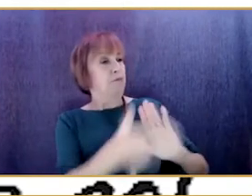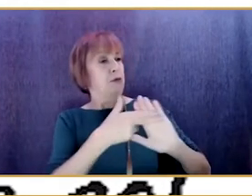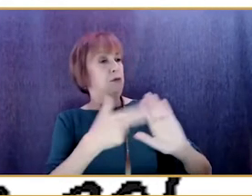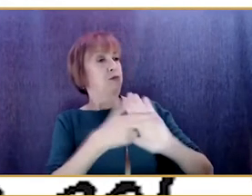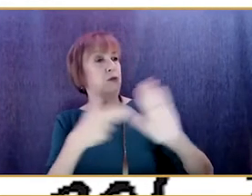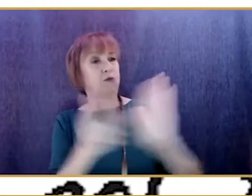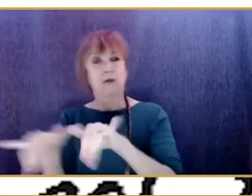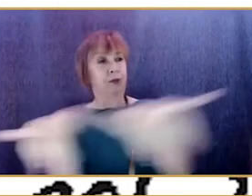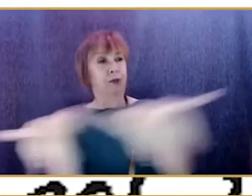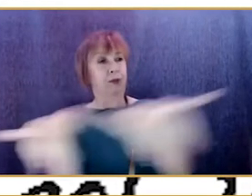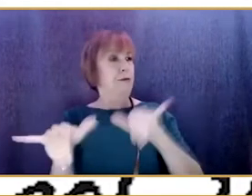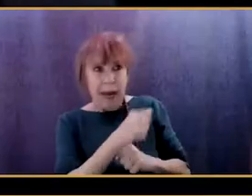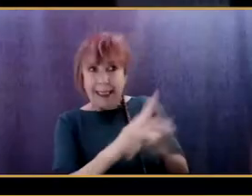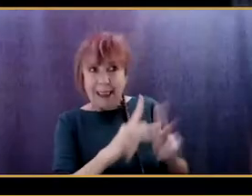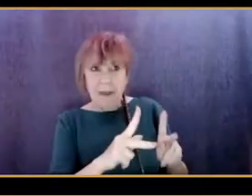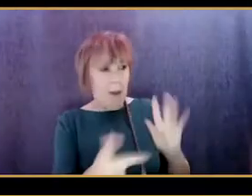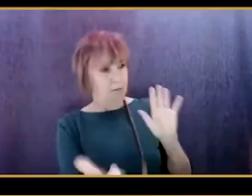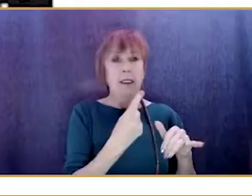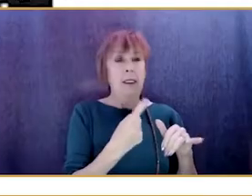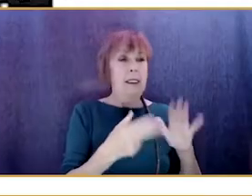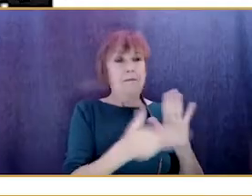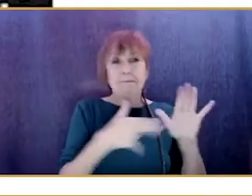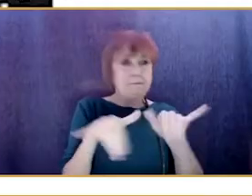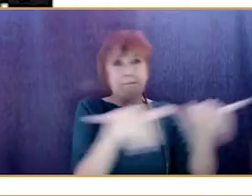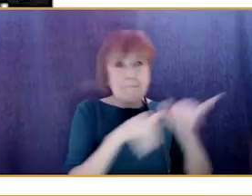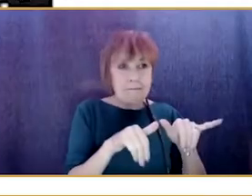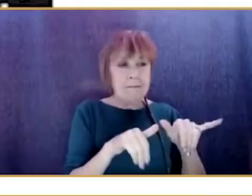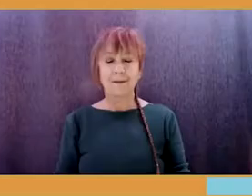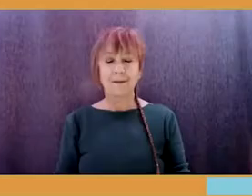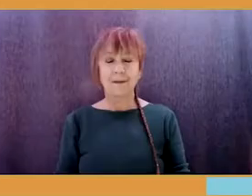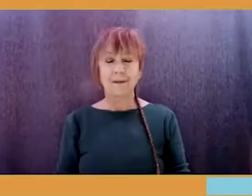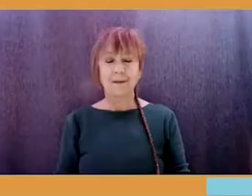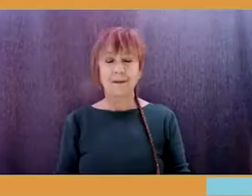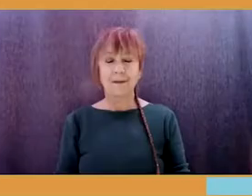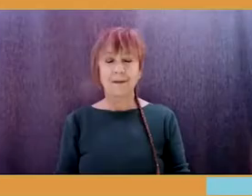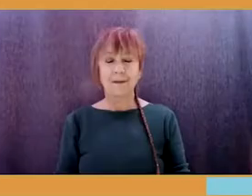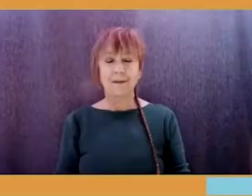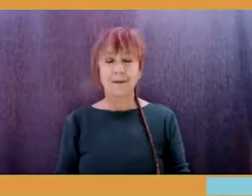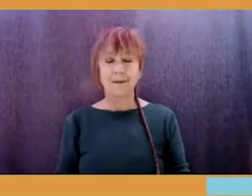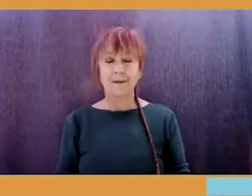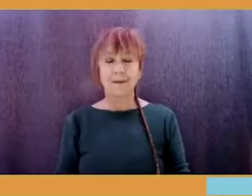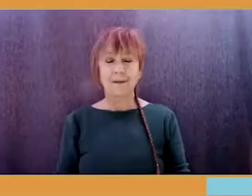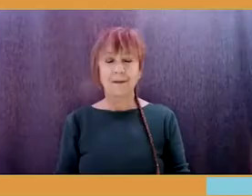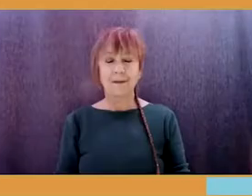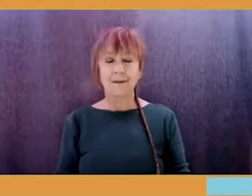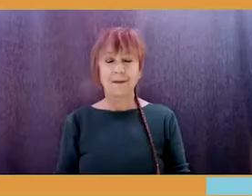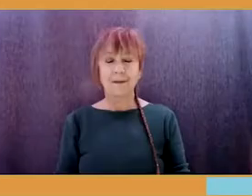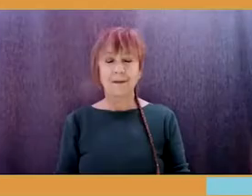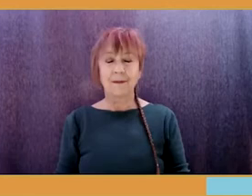phrases such as illegal entry, criminal, guilty, and more. The tribute includes